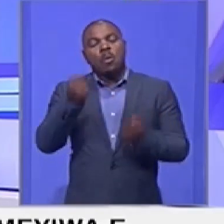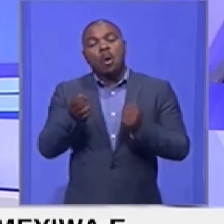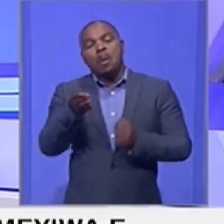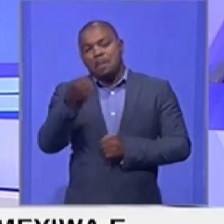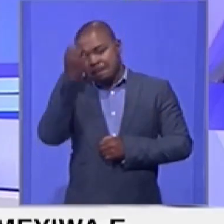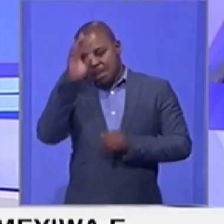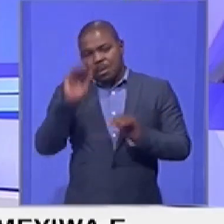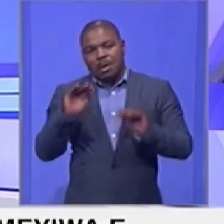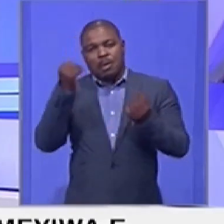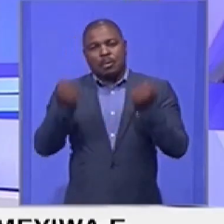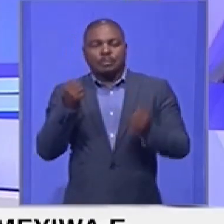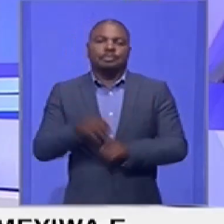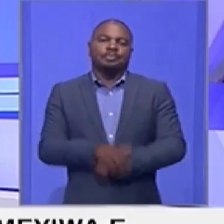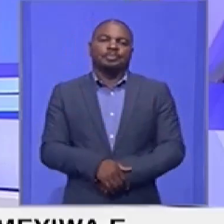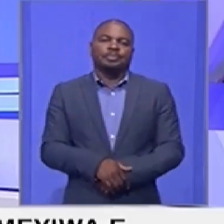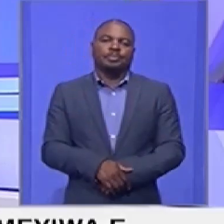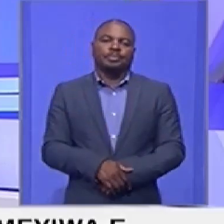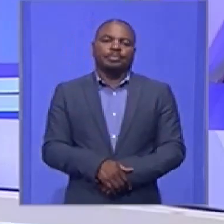Pretoria.